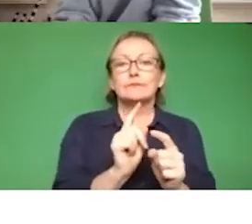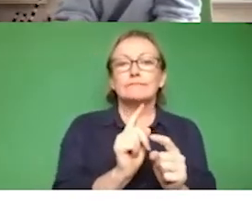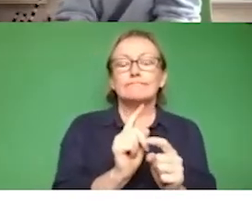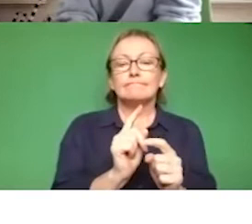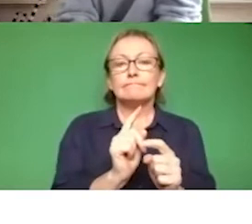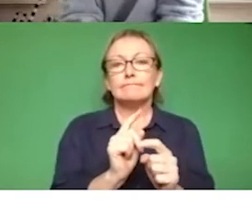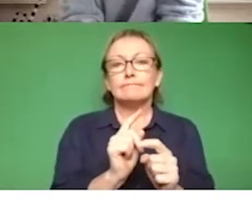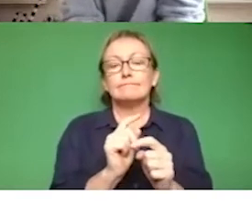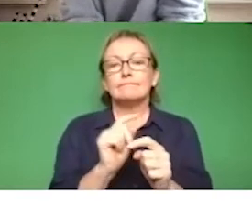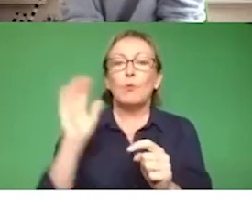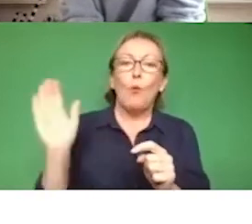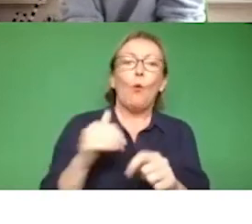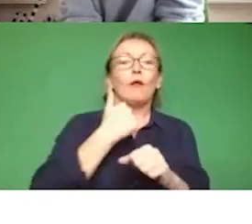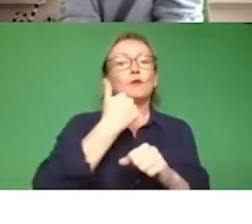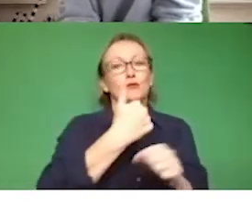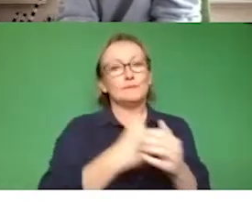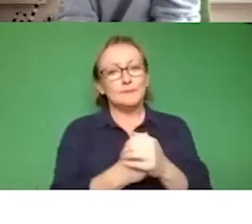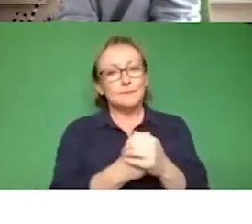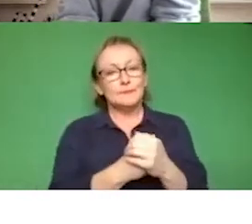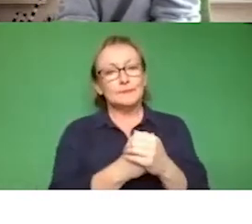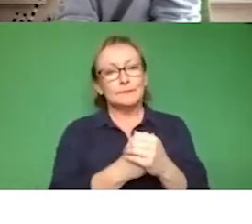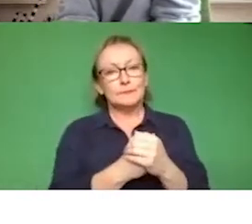it's all great, it's all good.